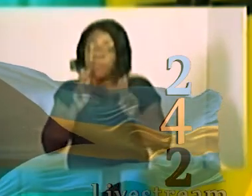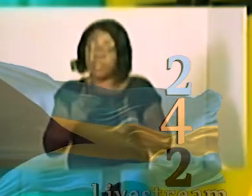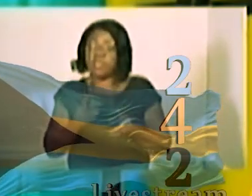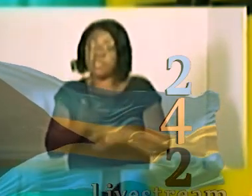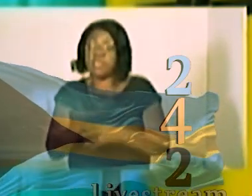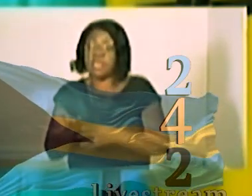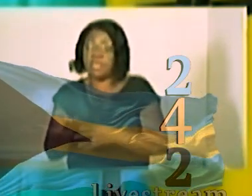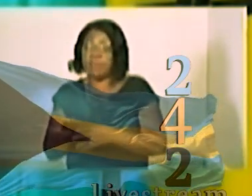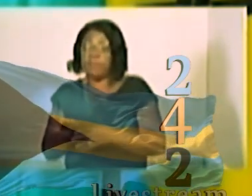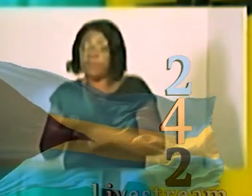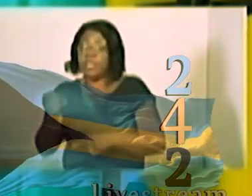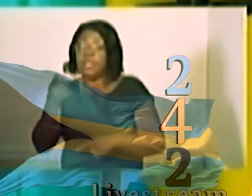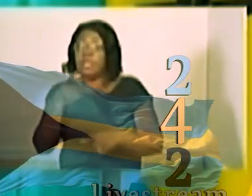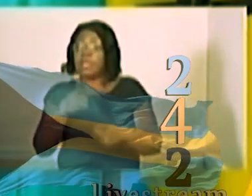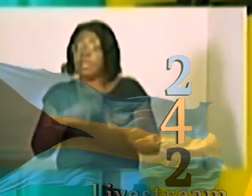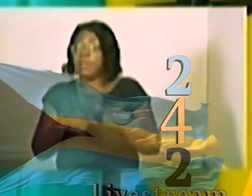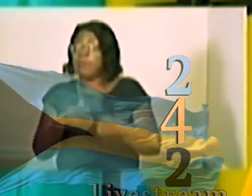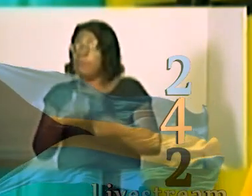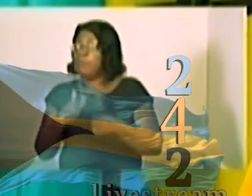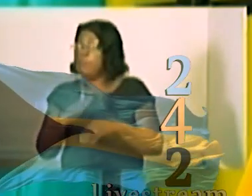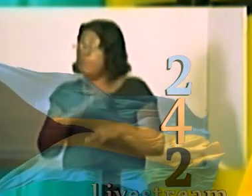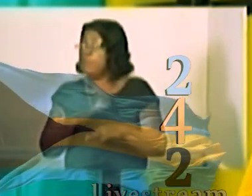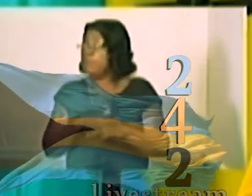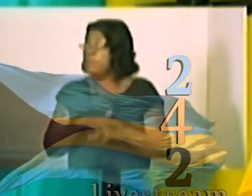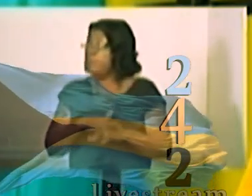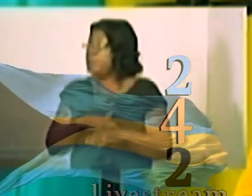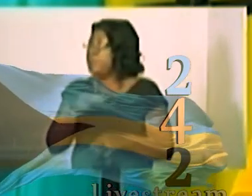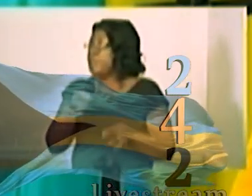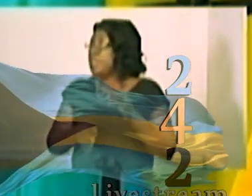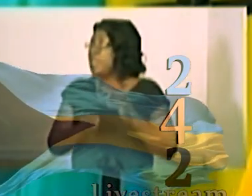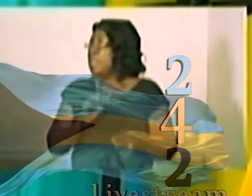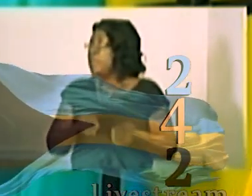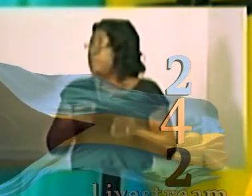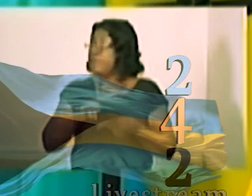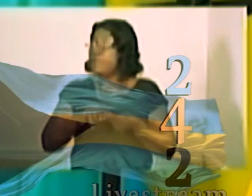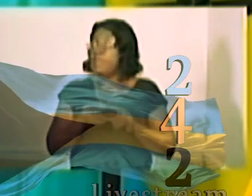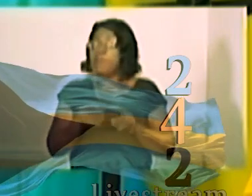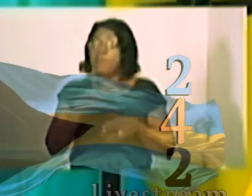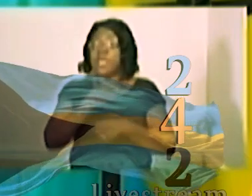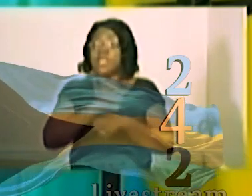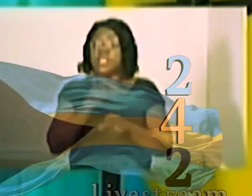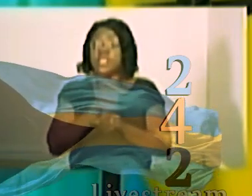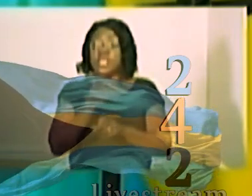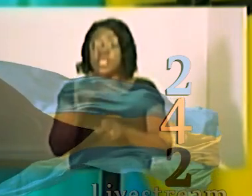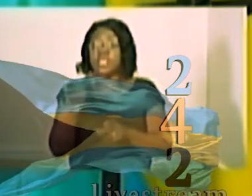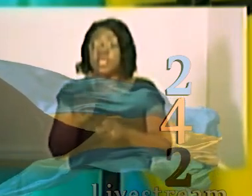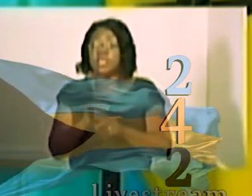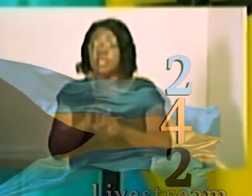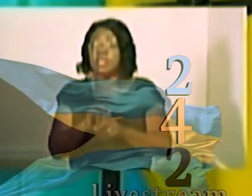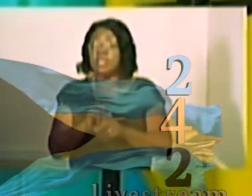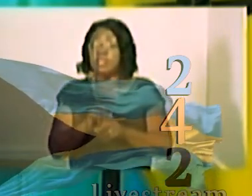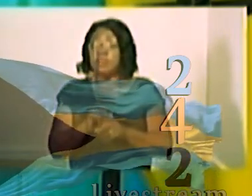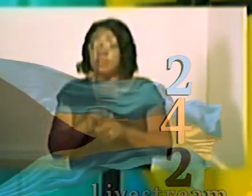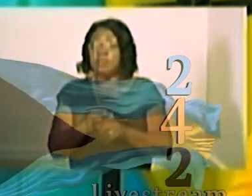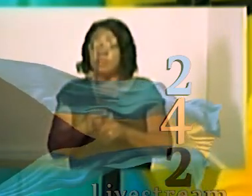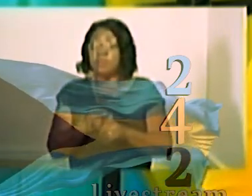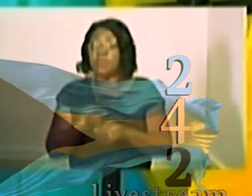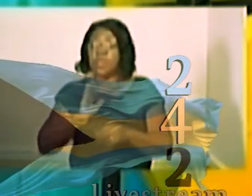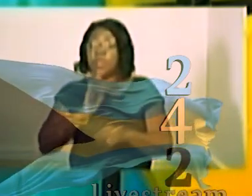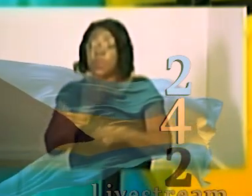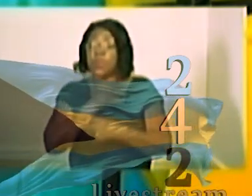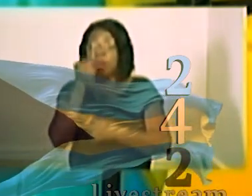there. Come, Dr. Brett. Yes, the absolute. The number is changing. So just